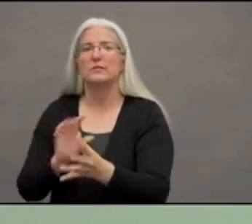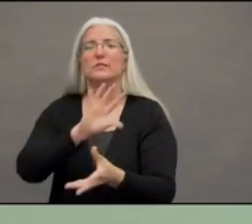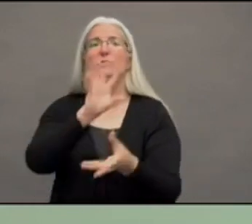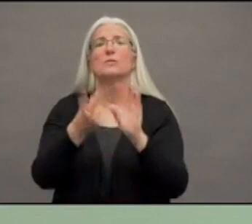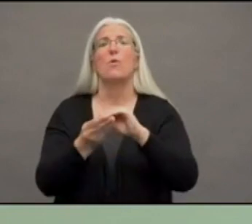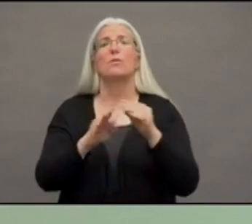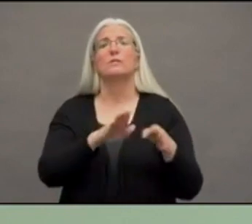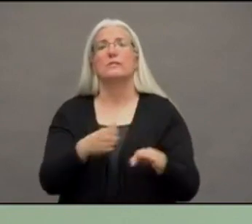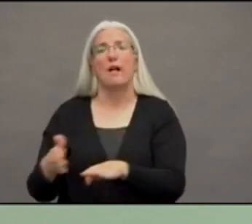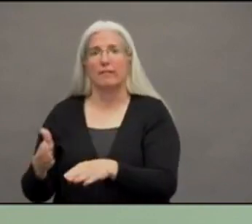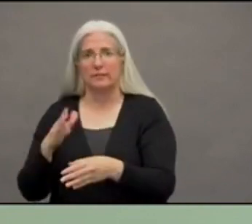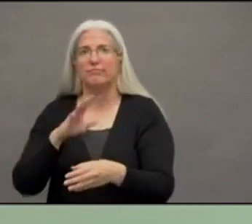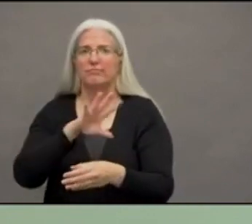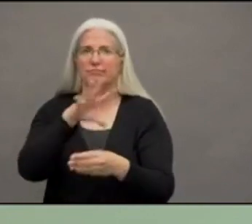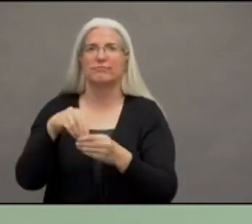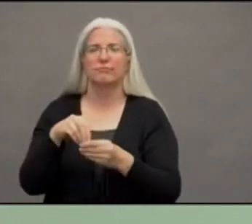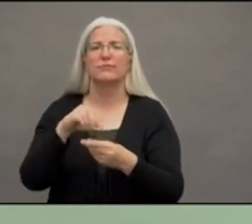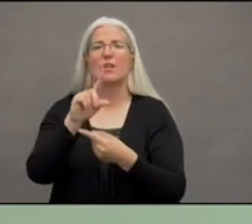to 151.